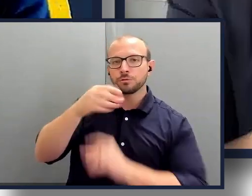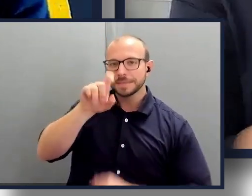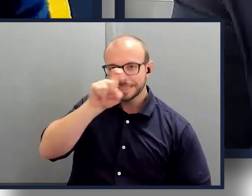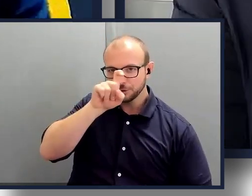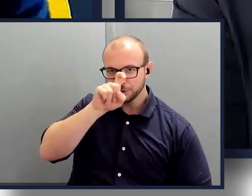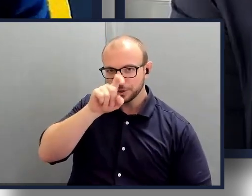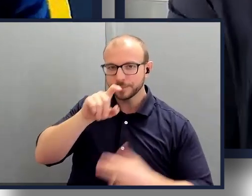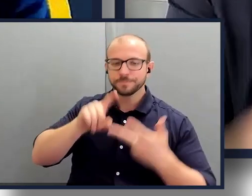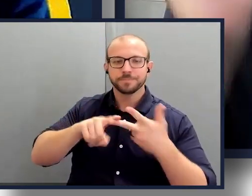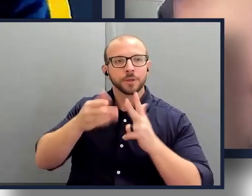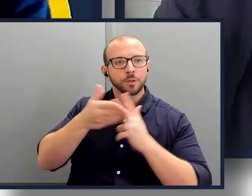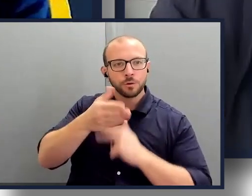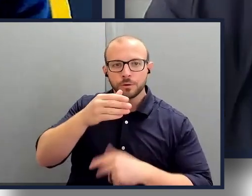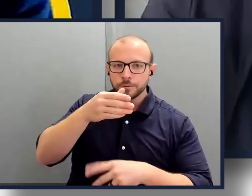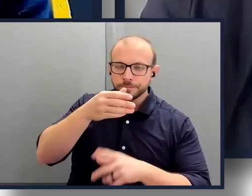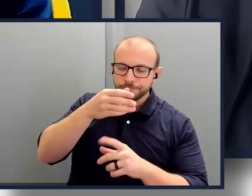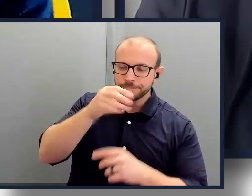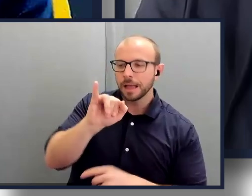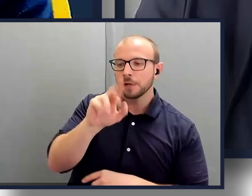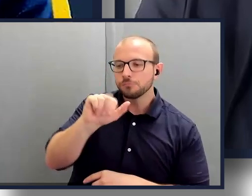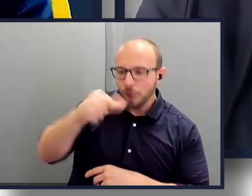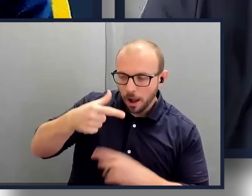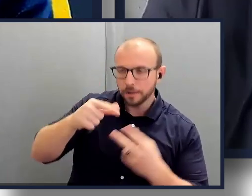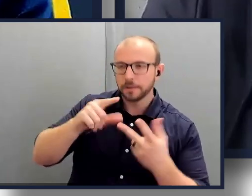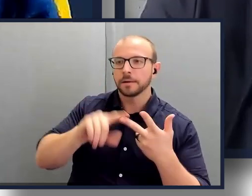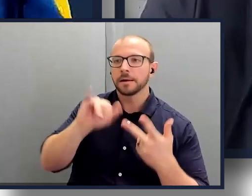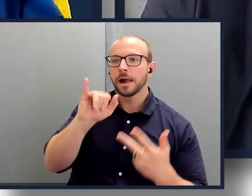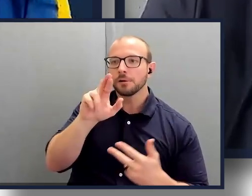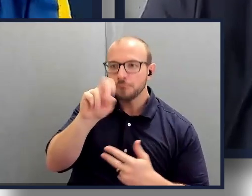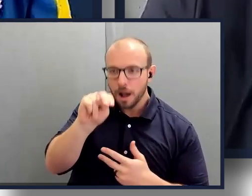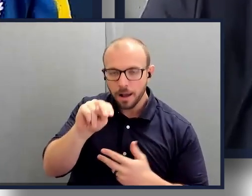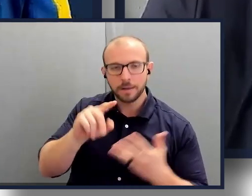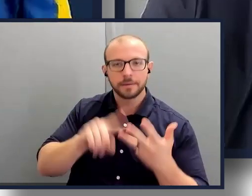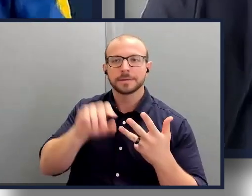and Iran and Syria. And